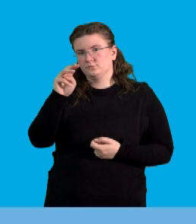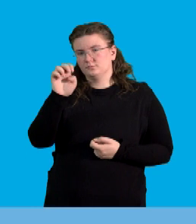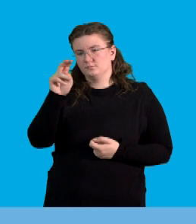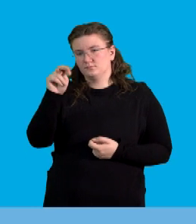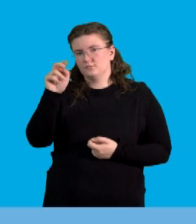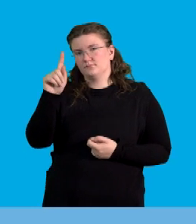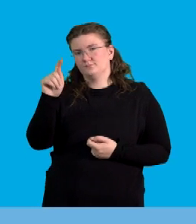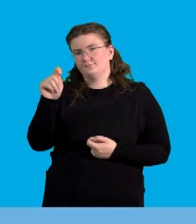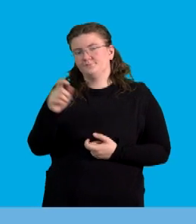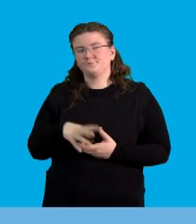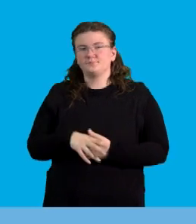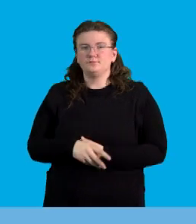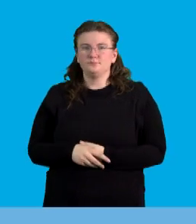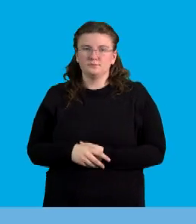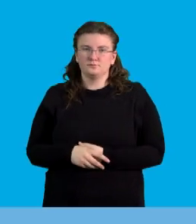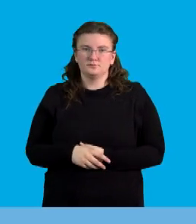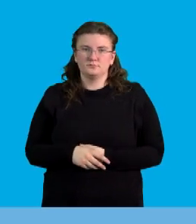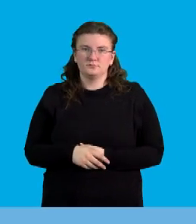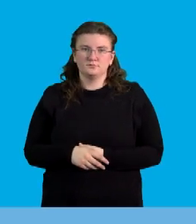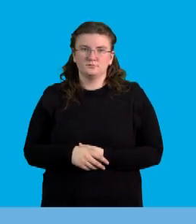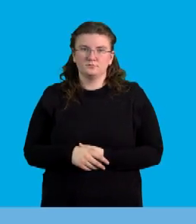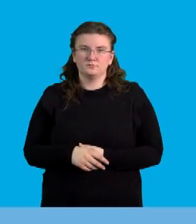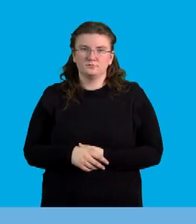the filament.